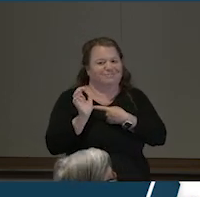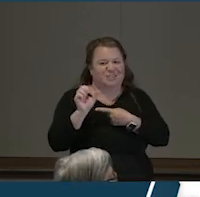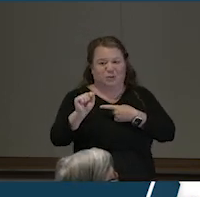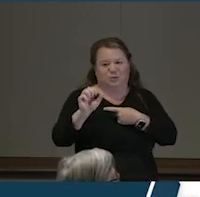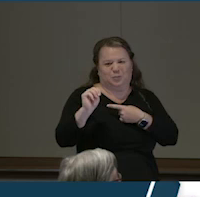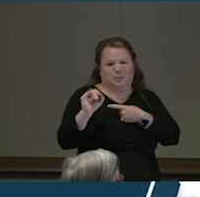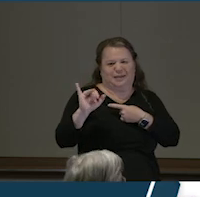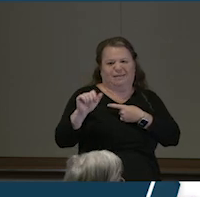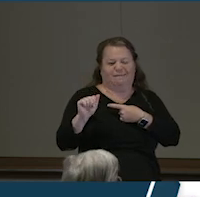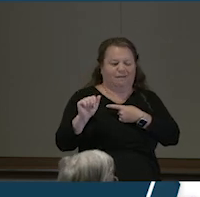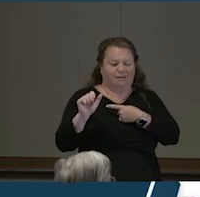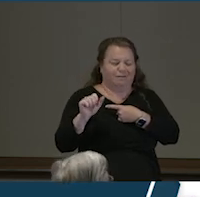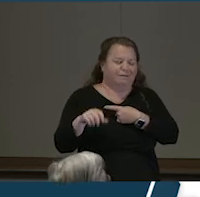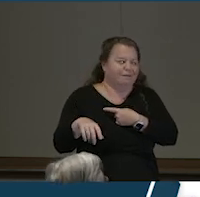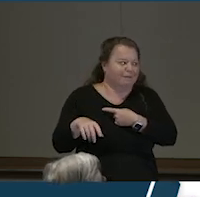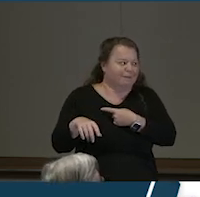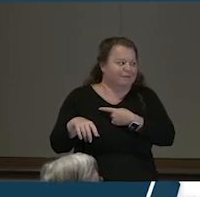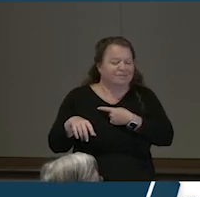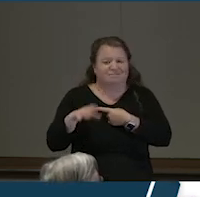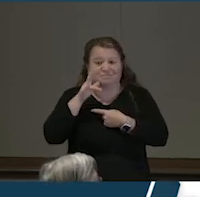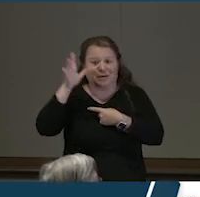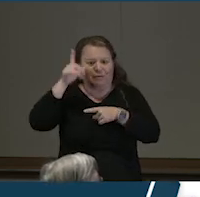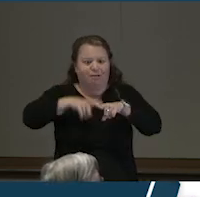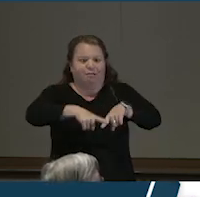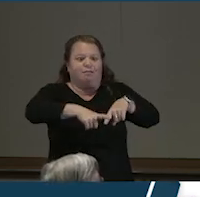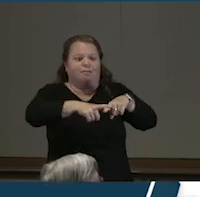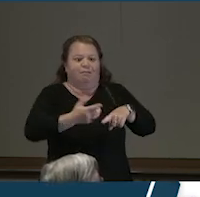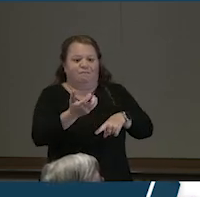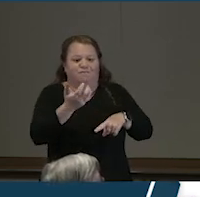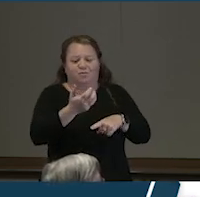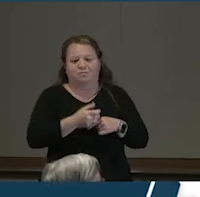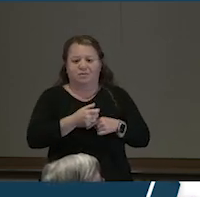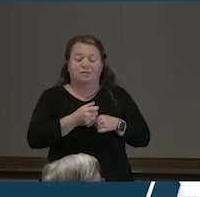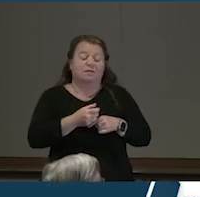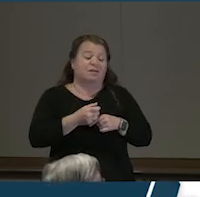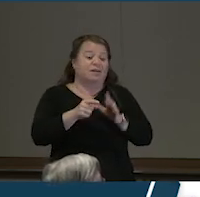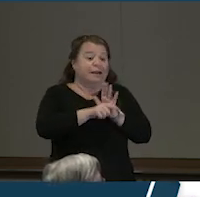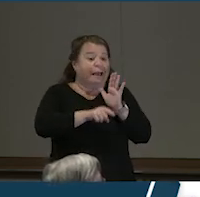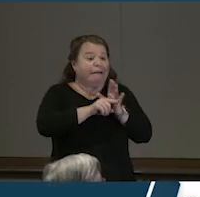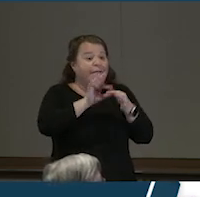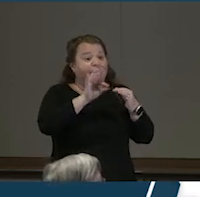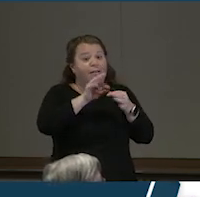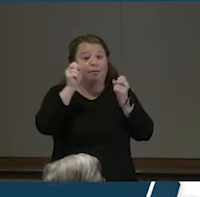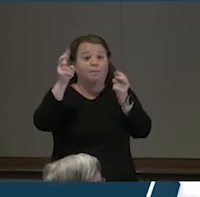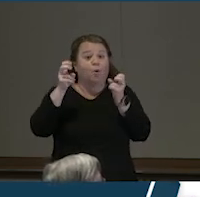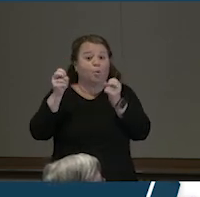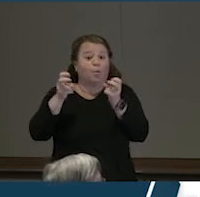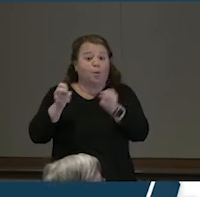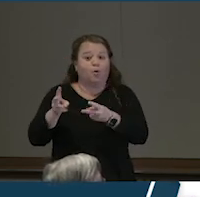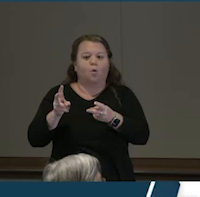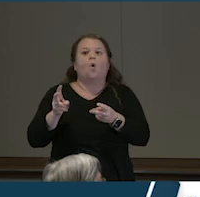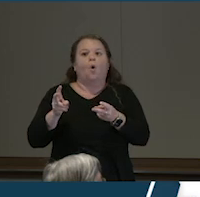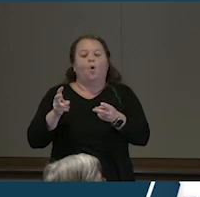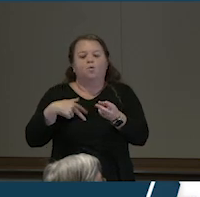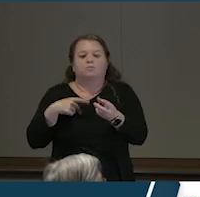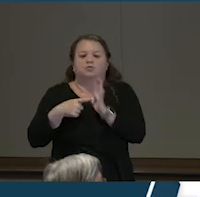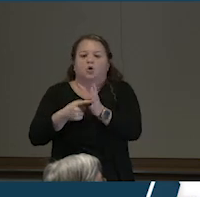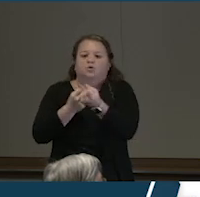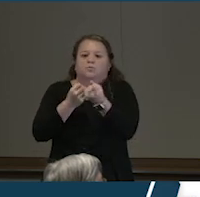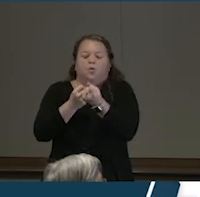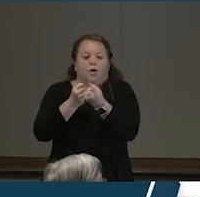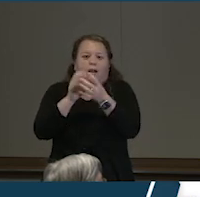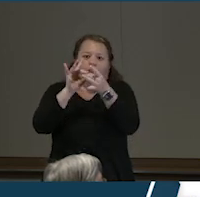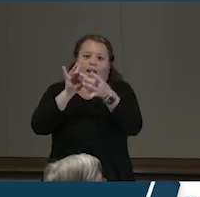media. And they genuinely believe that posting negative comments on social media is advocacy. Guess